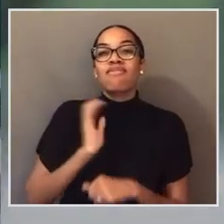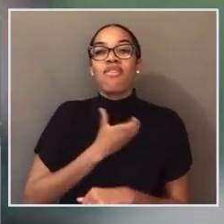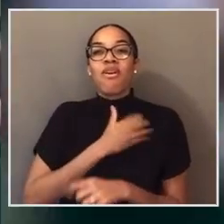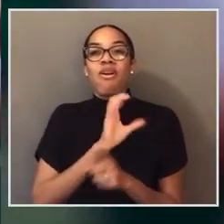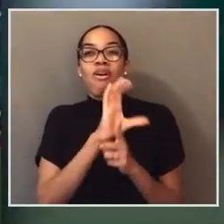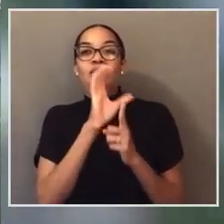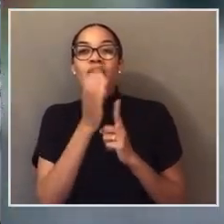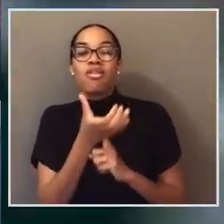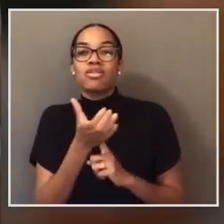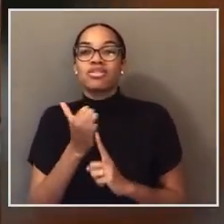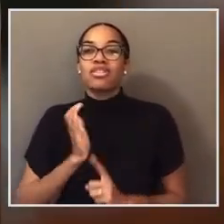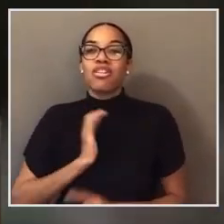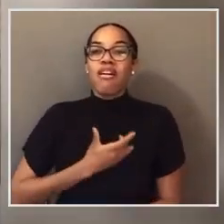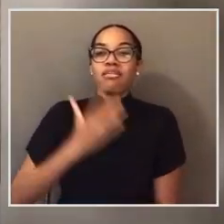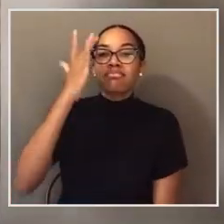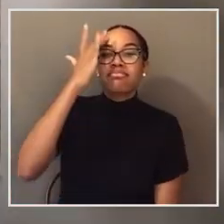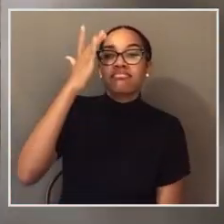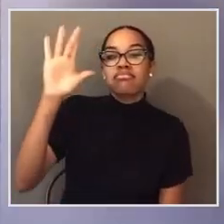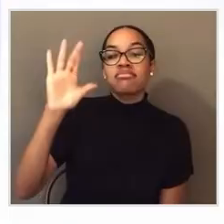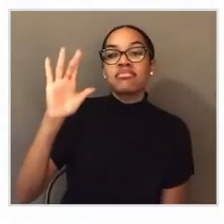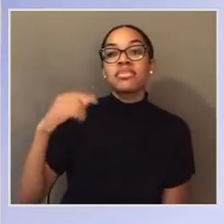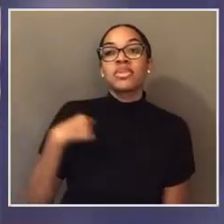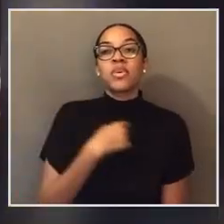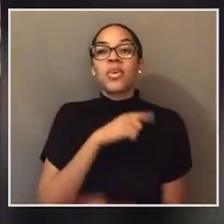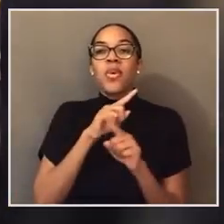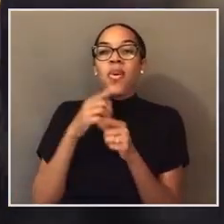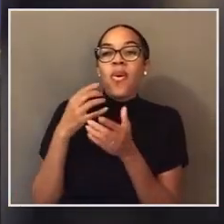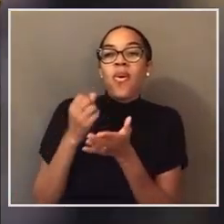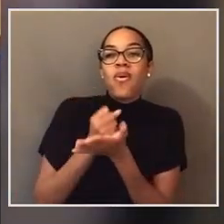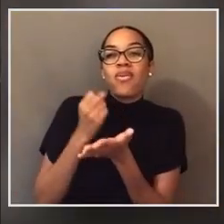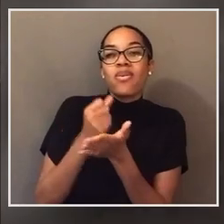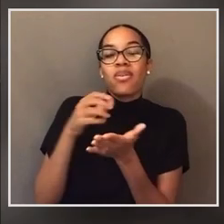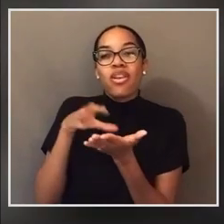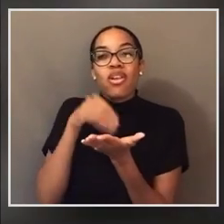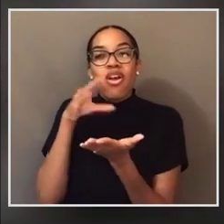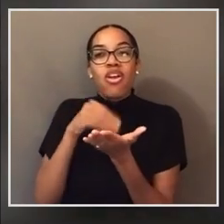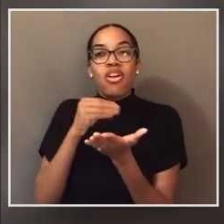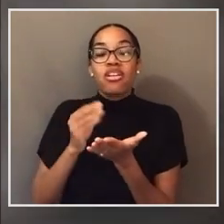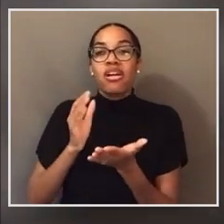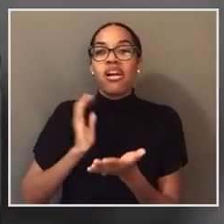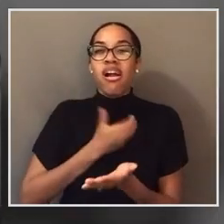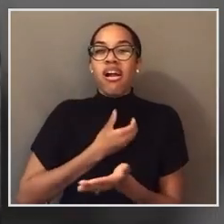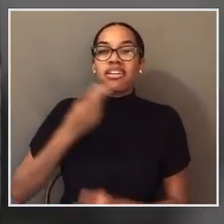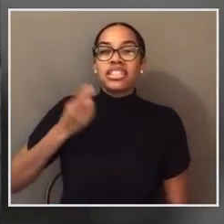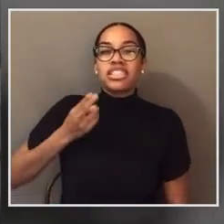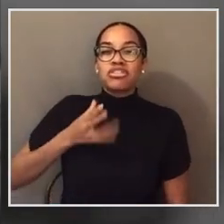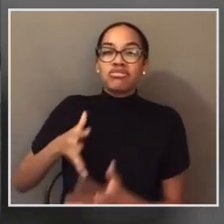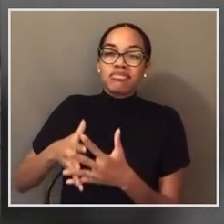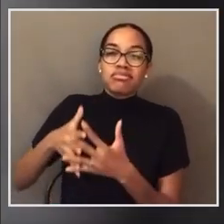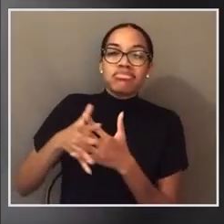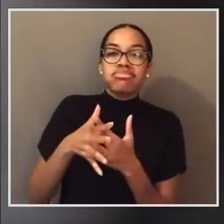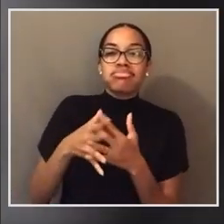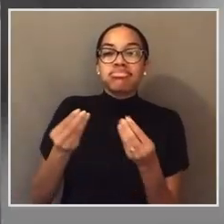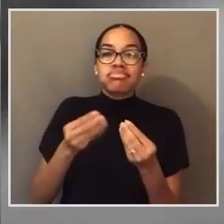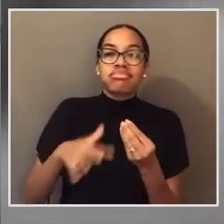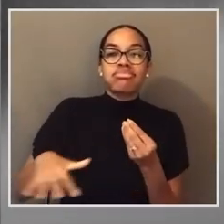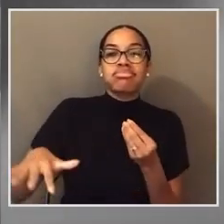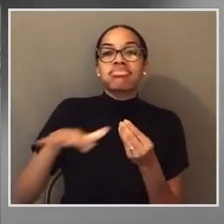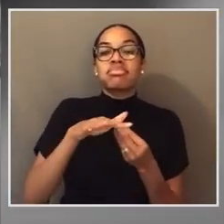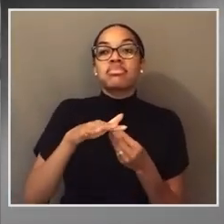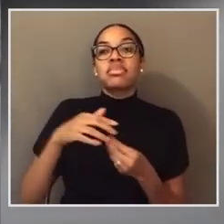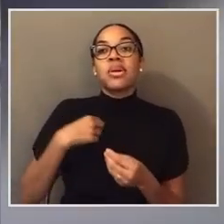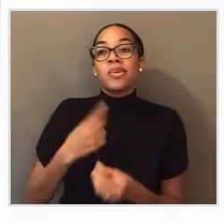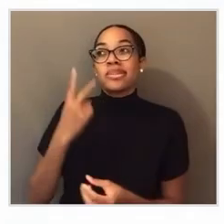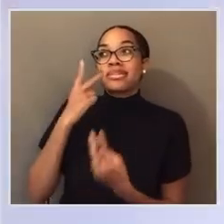They serve as bridges between our storied past and our present progress. Founded out of necessity, sustained through service